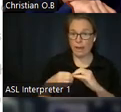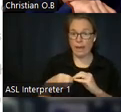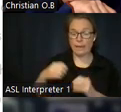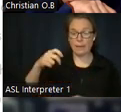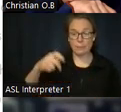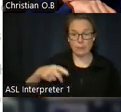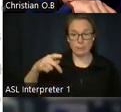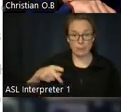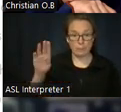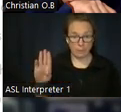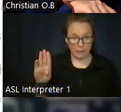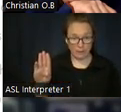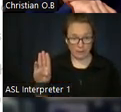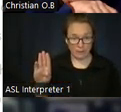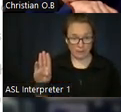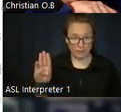PPB